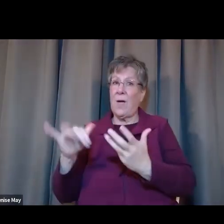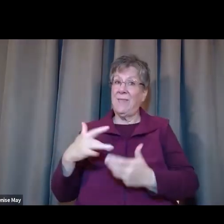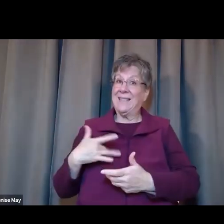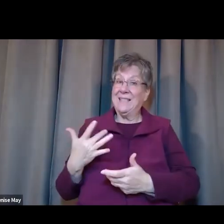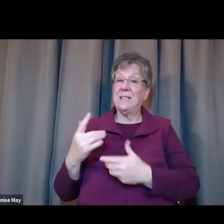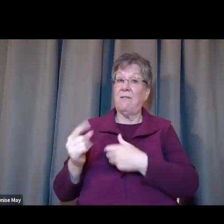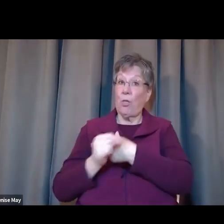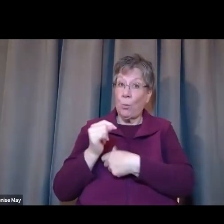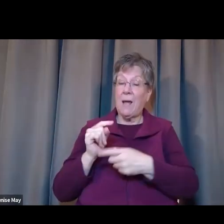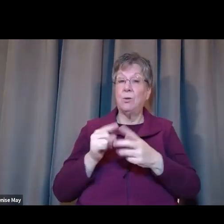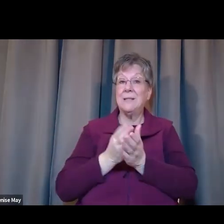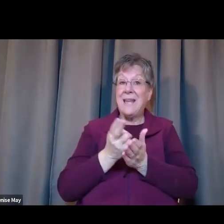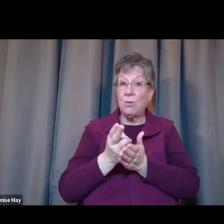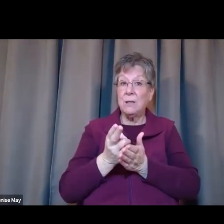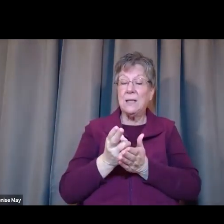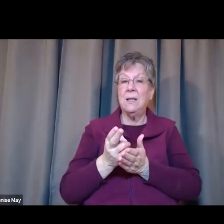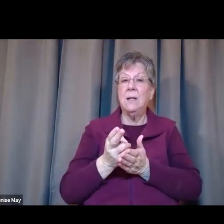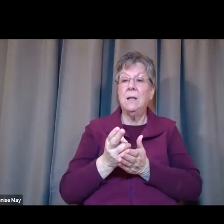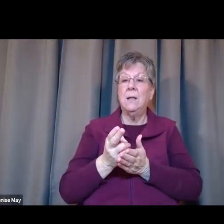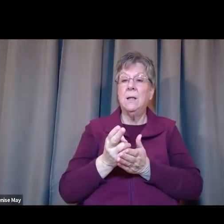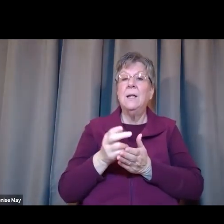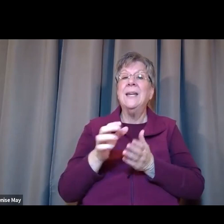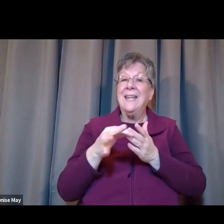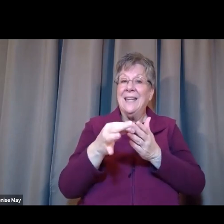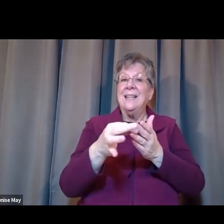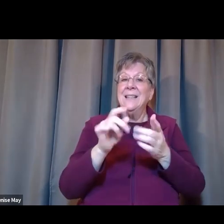to integrity, it really leads to a